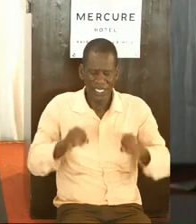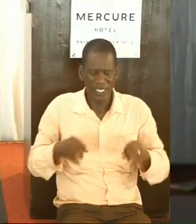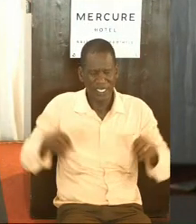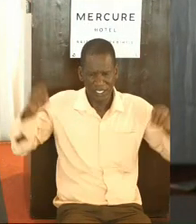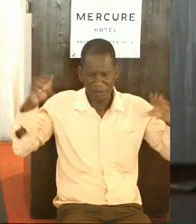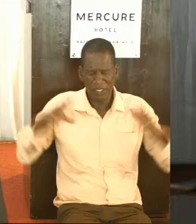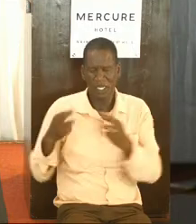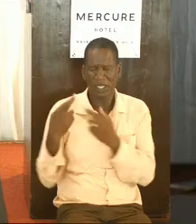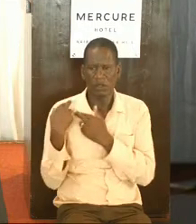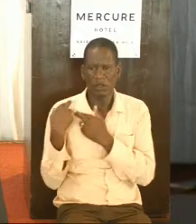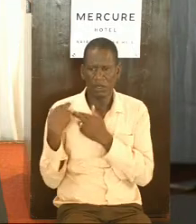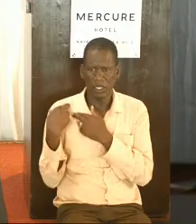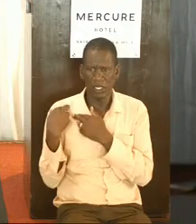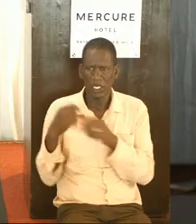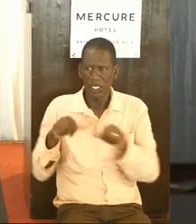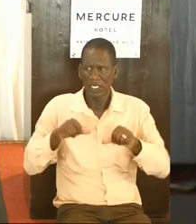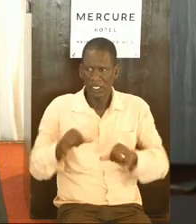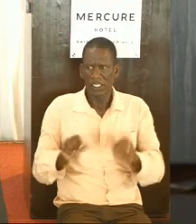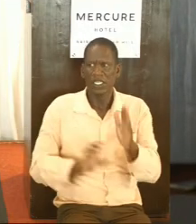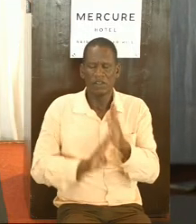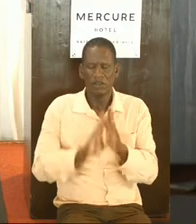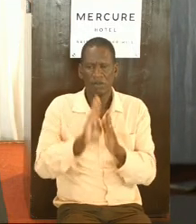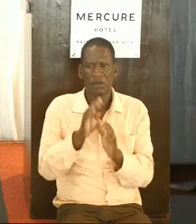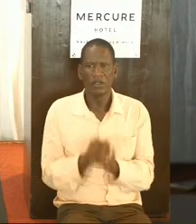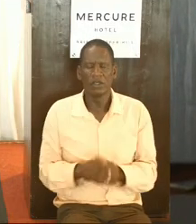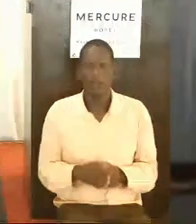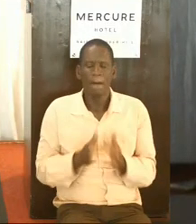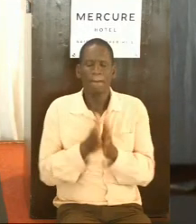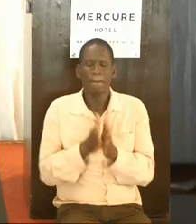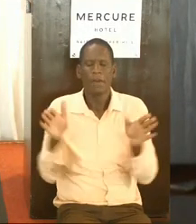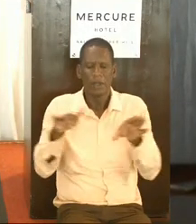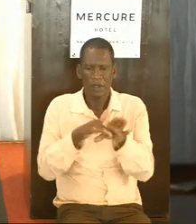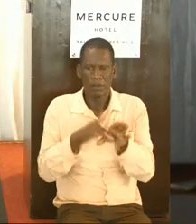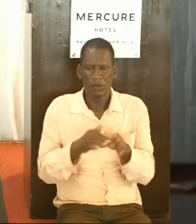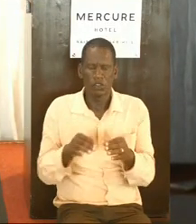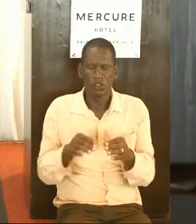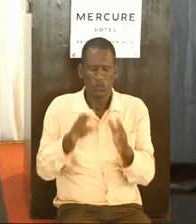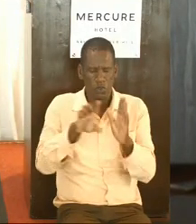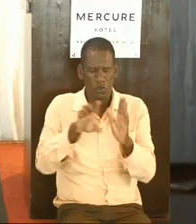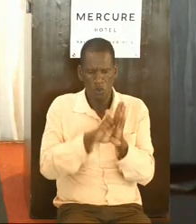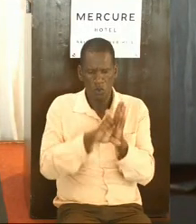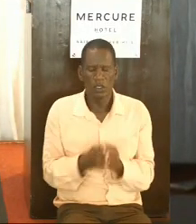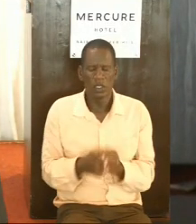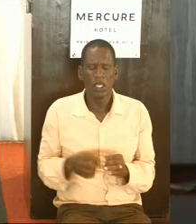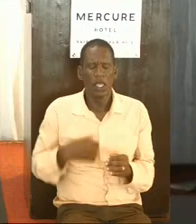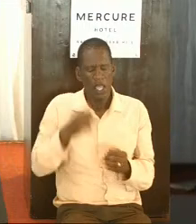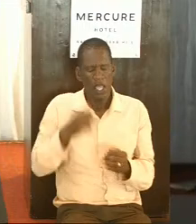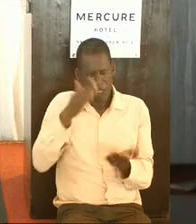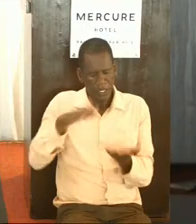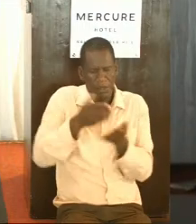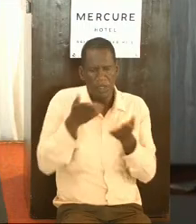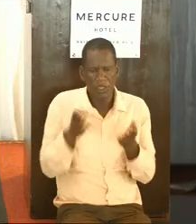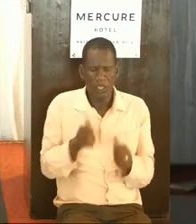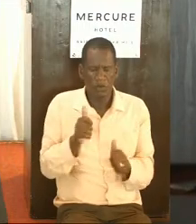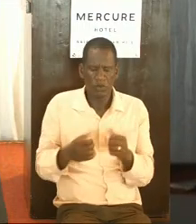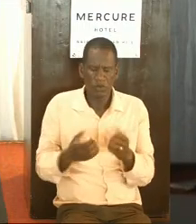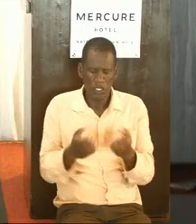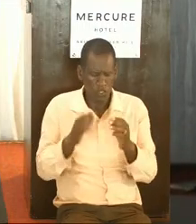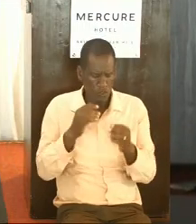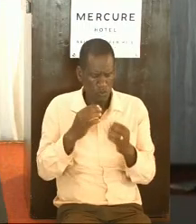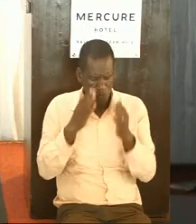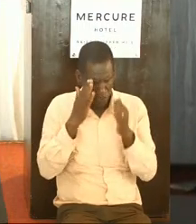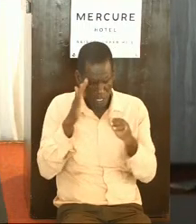transparency accountability sustainable development you know public participation rule of law I think the basic things we should be looking at